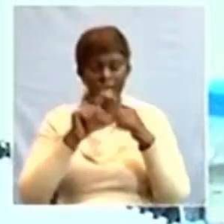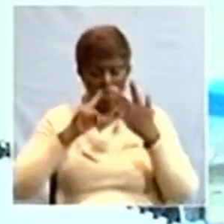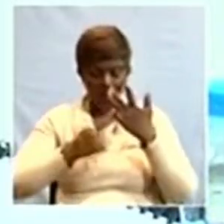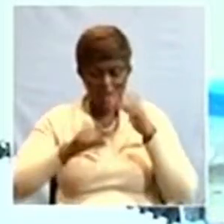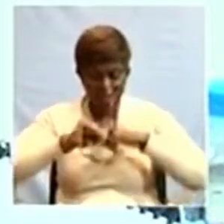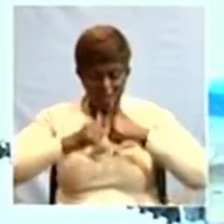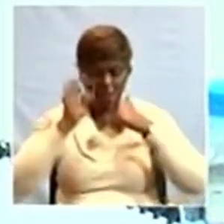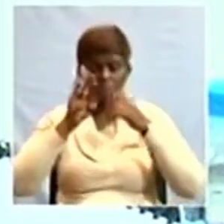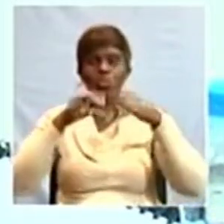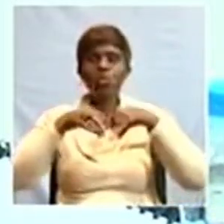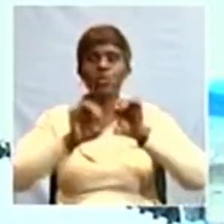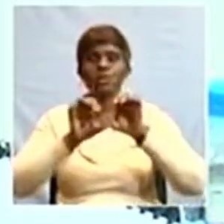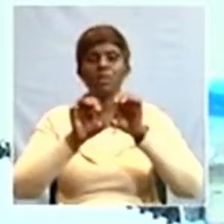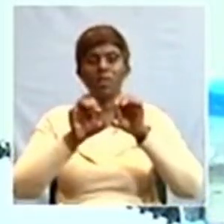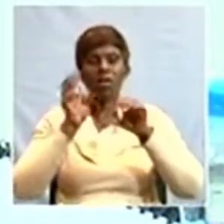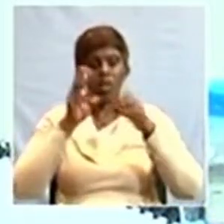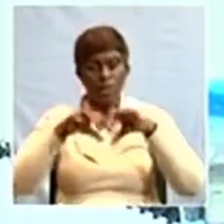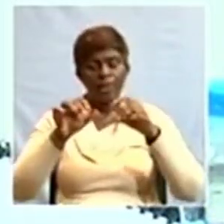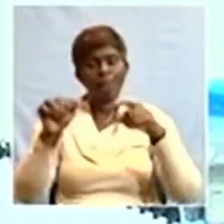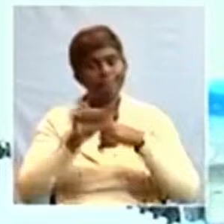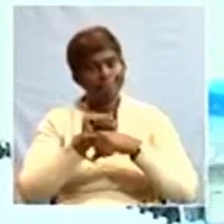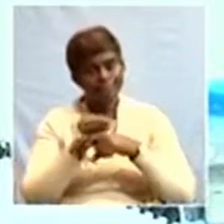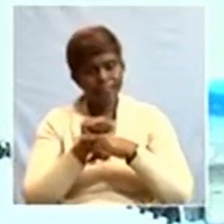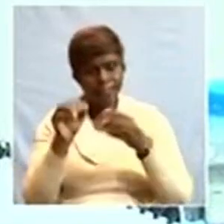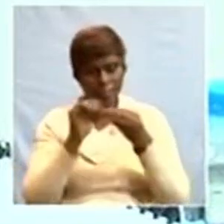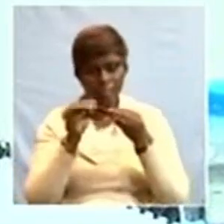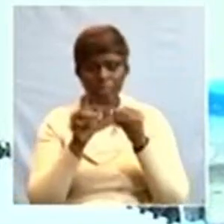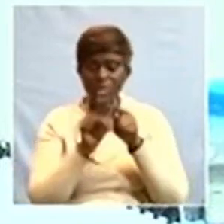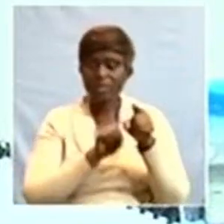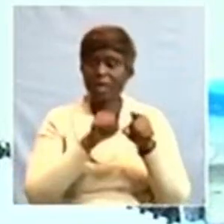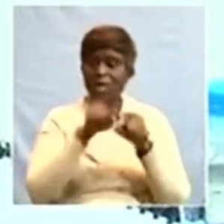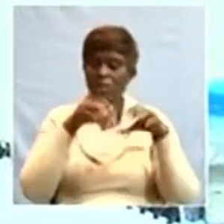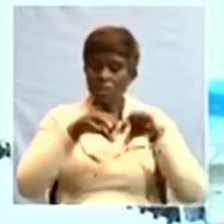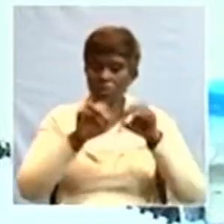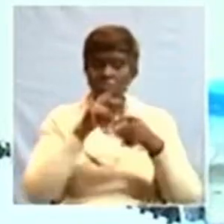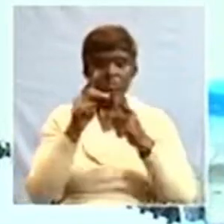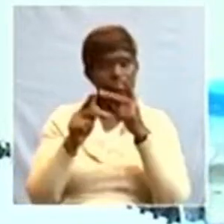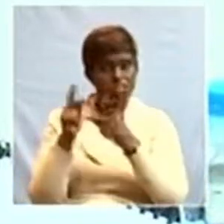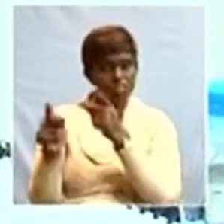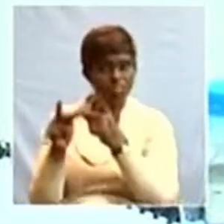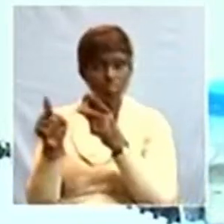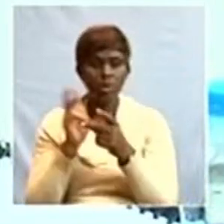to continue training. It's a continuous process.